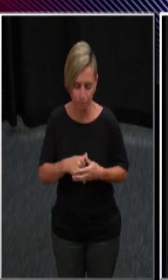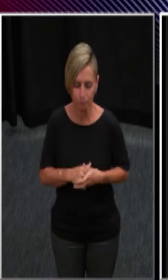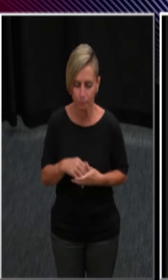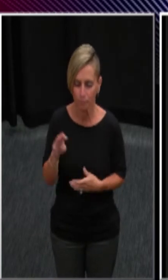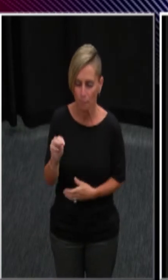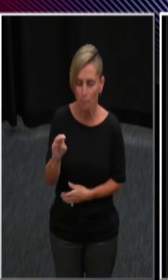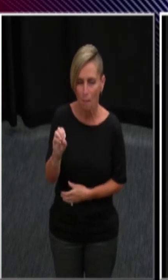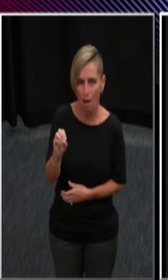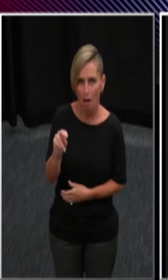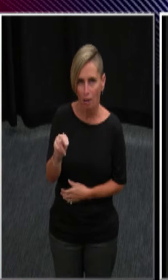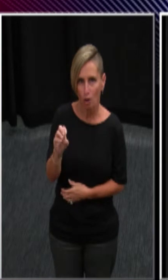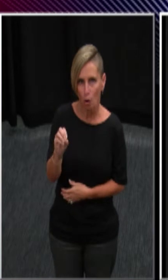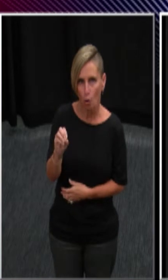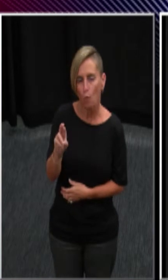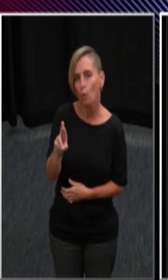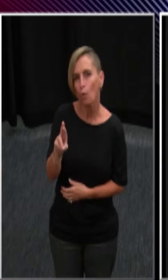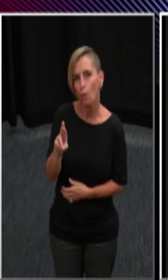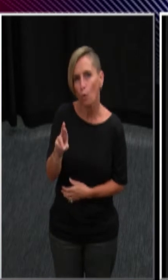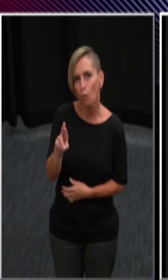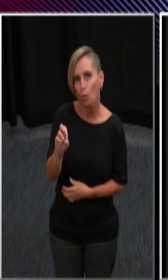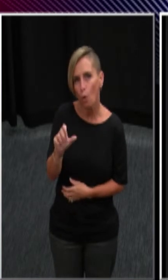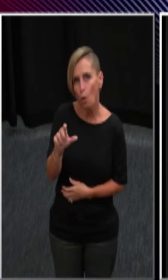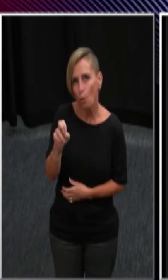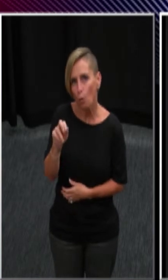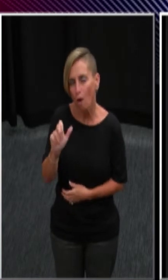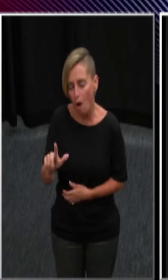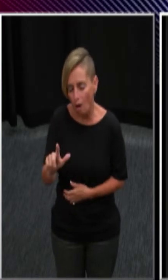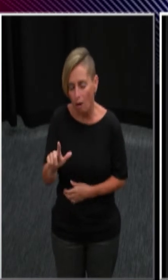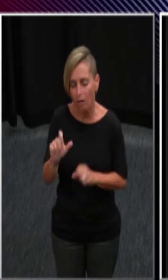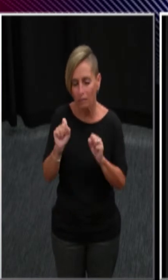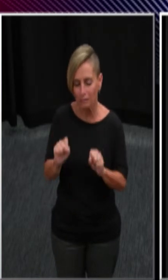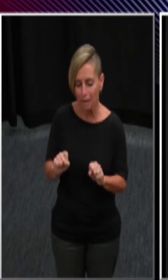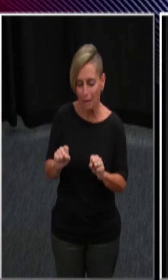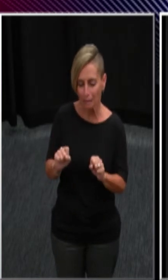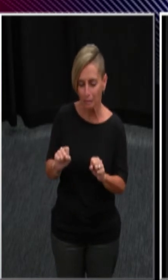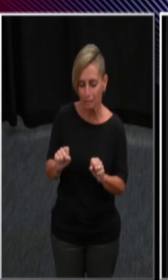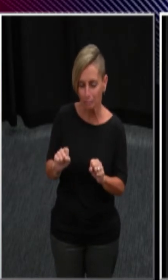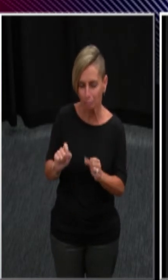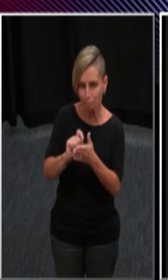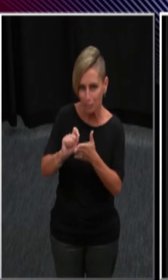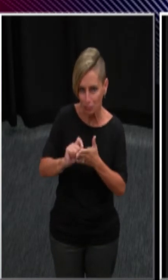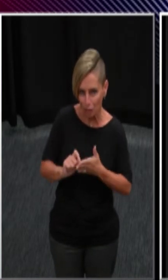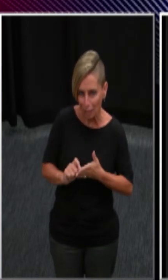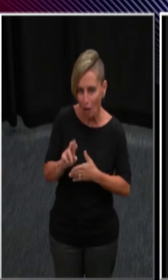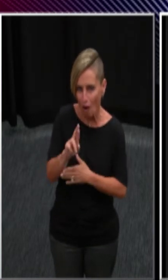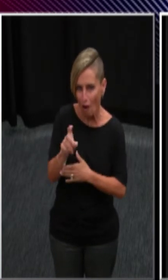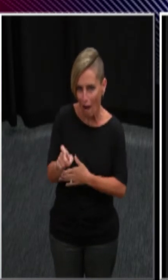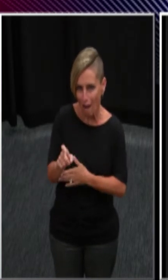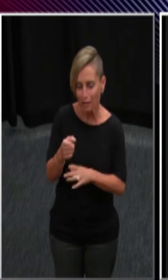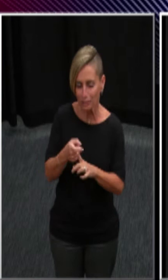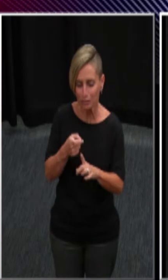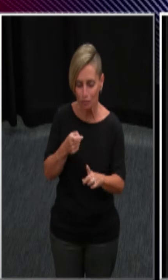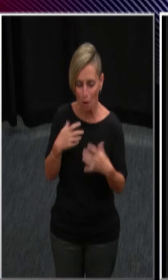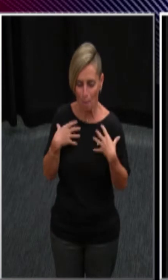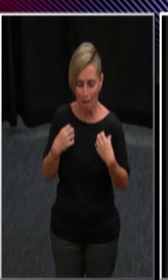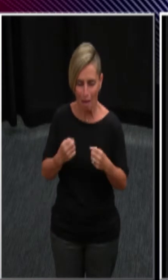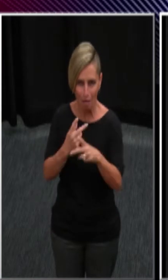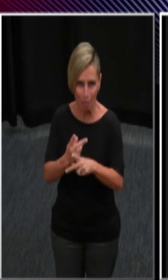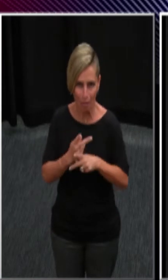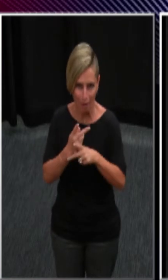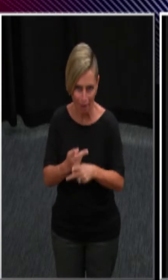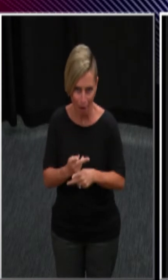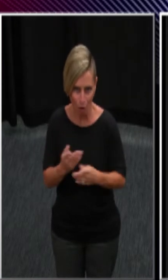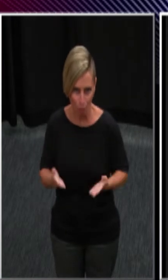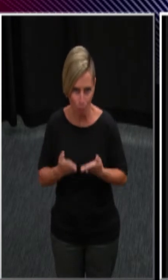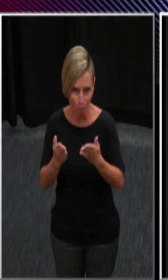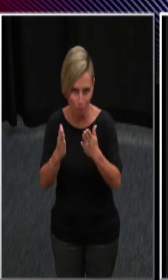Monoclonal antibody treatments can be prescribed by healthcare providers to individuals 12 years of age